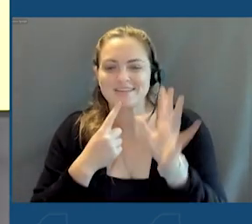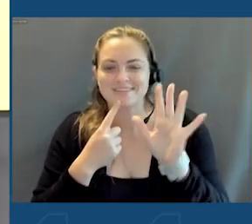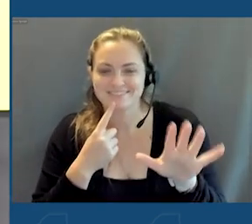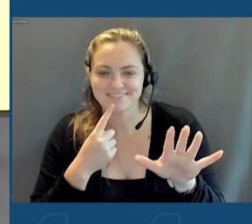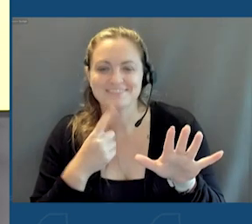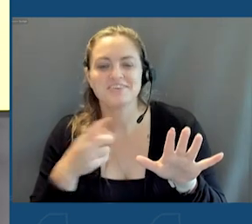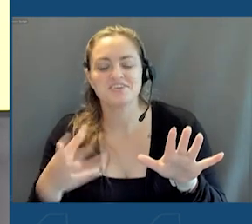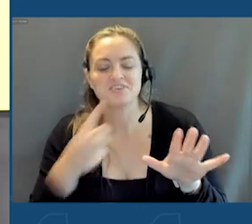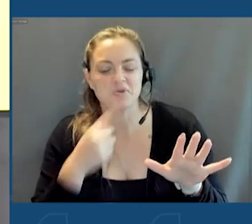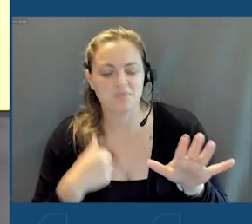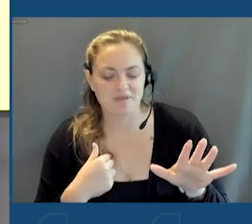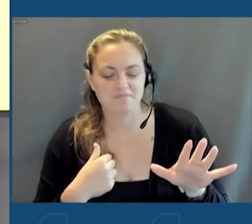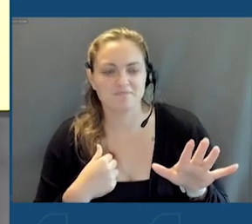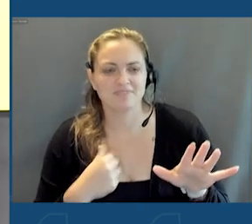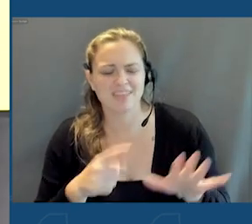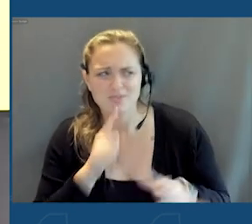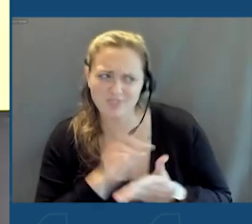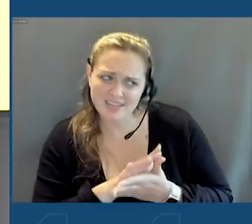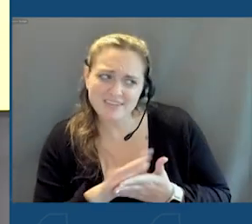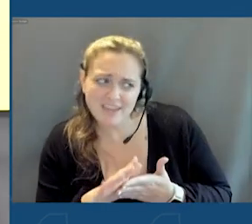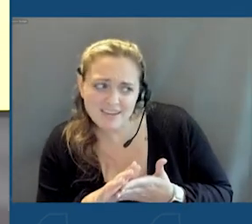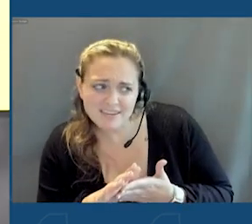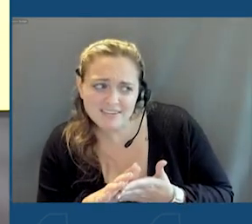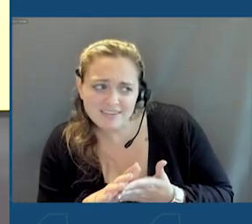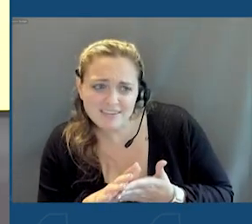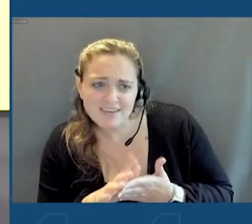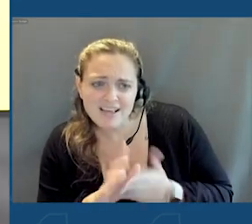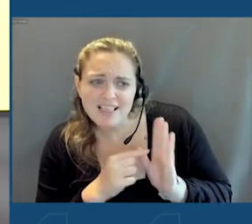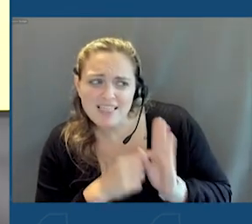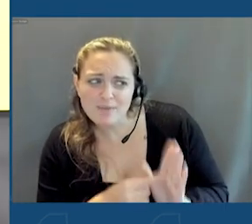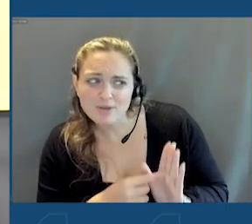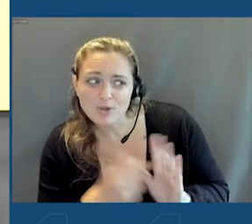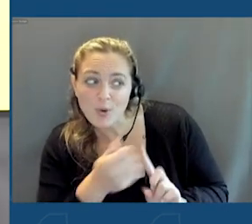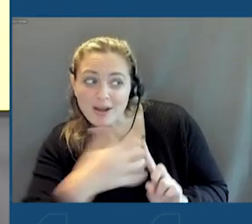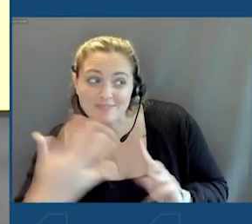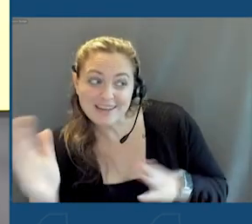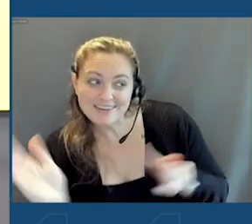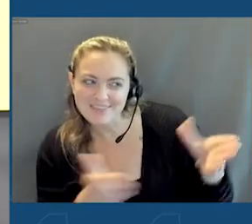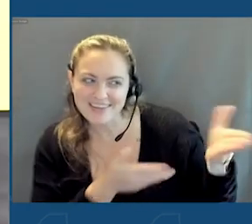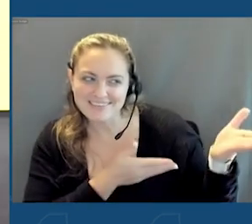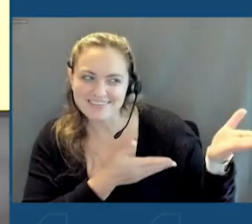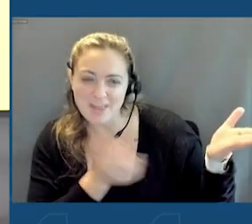says to me, that was really nice. Let me show you our expansion plans over here.